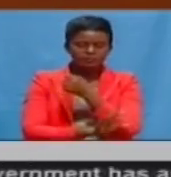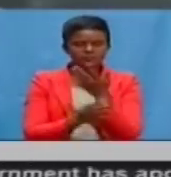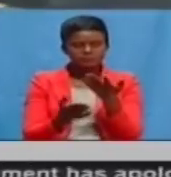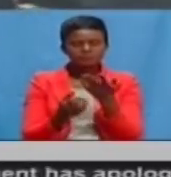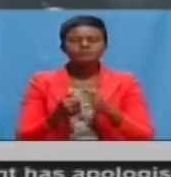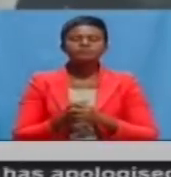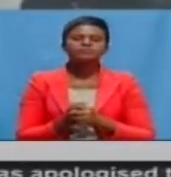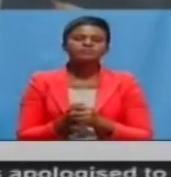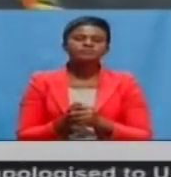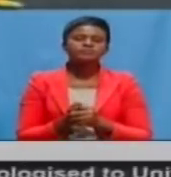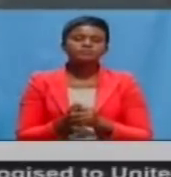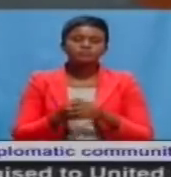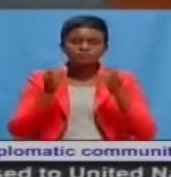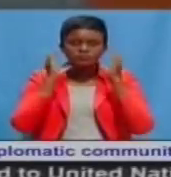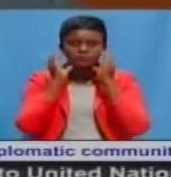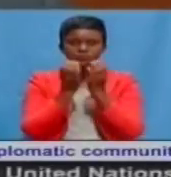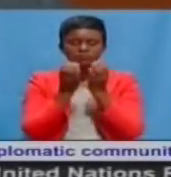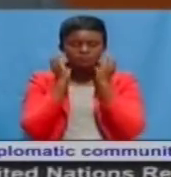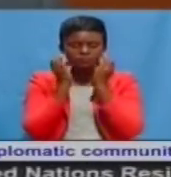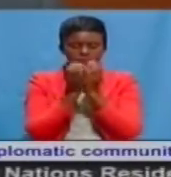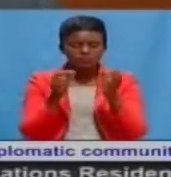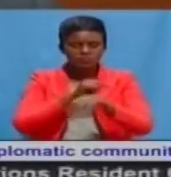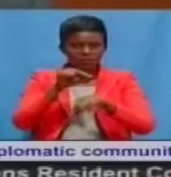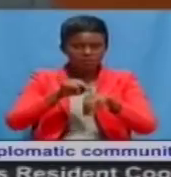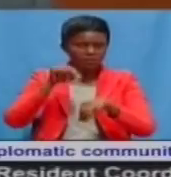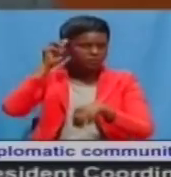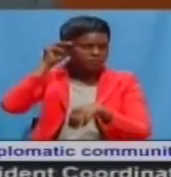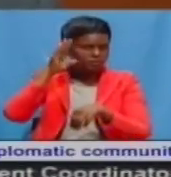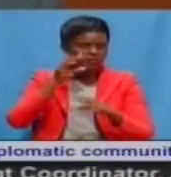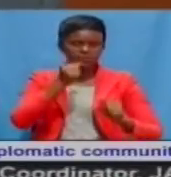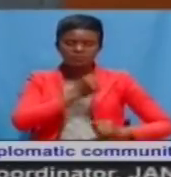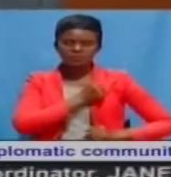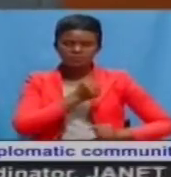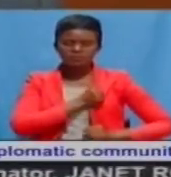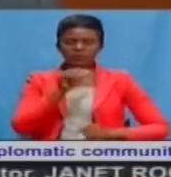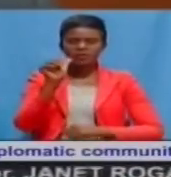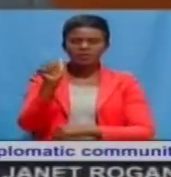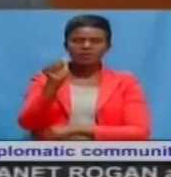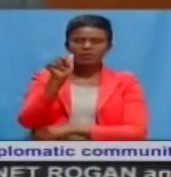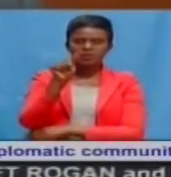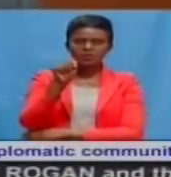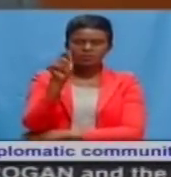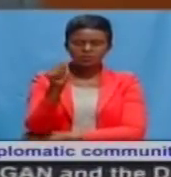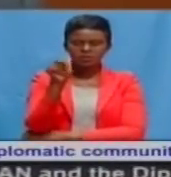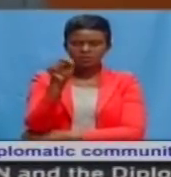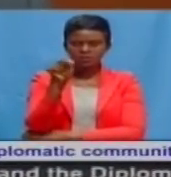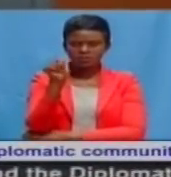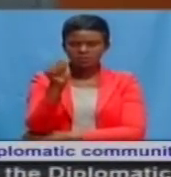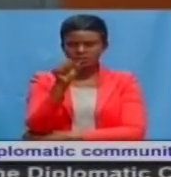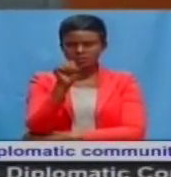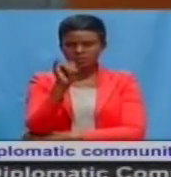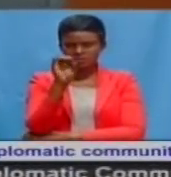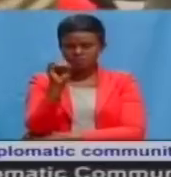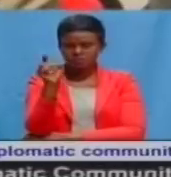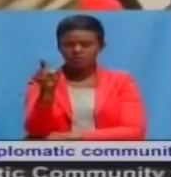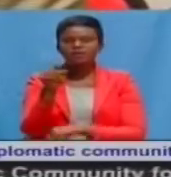republics. And Mozambique National Minister of Defense, Atanasio Mutemuke, says the